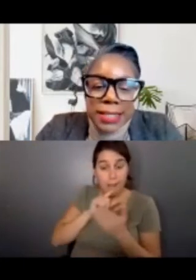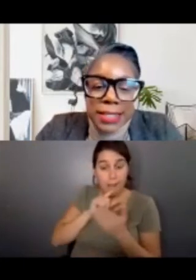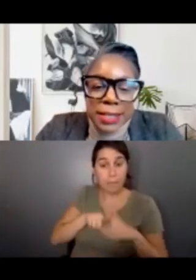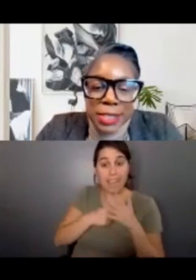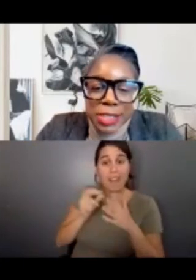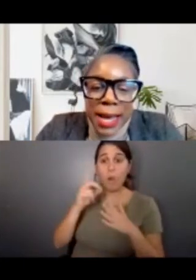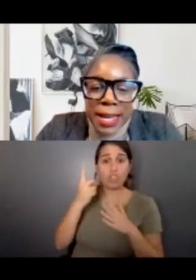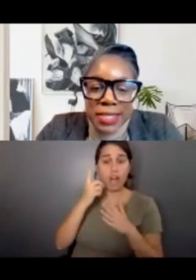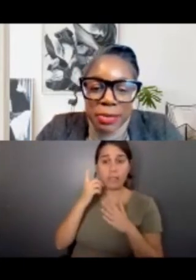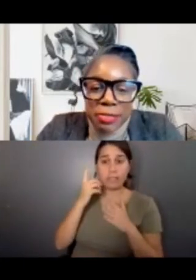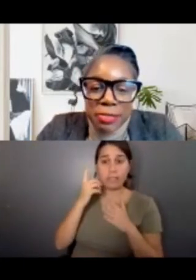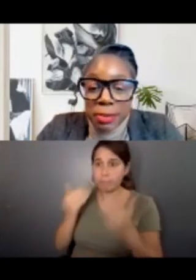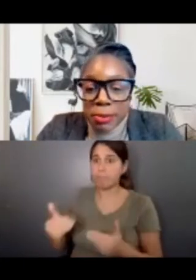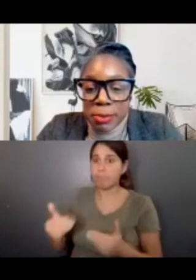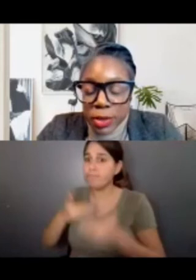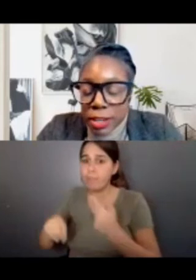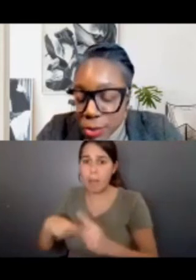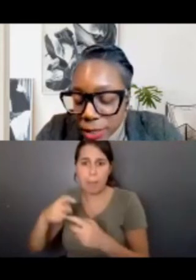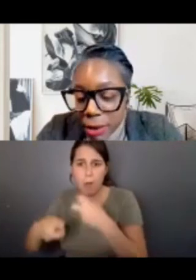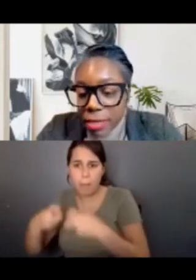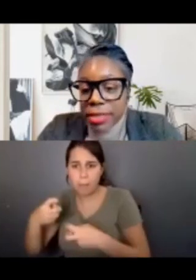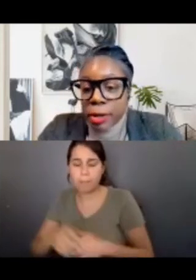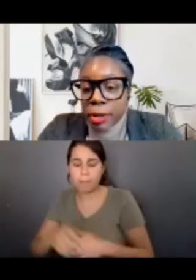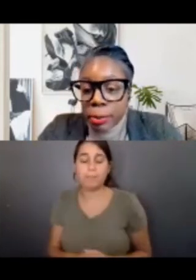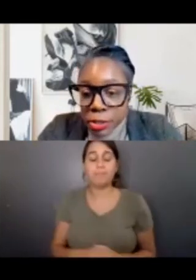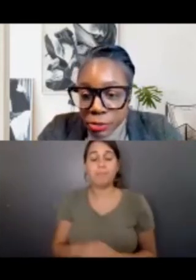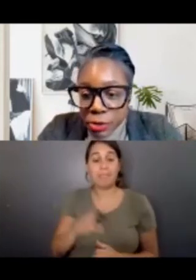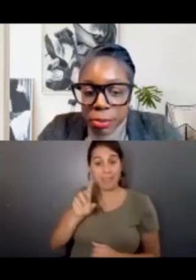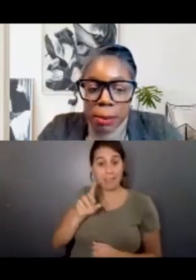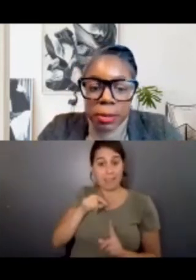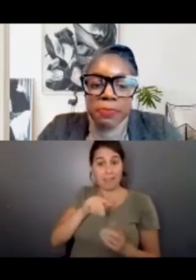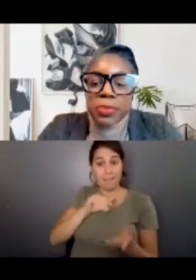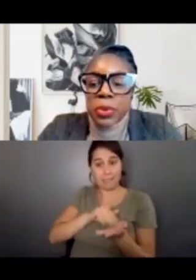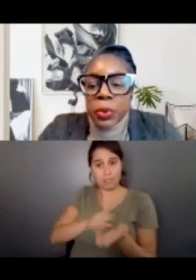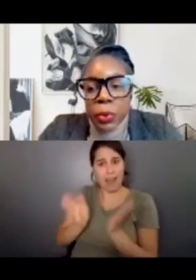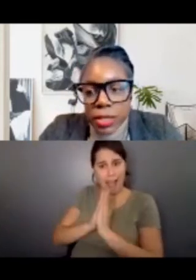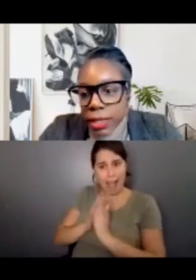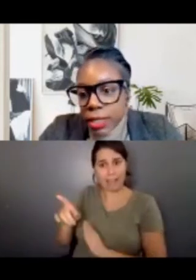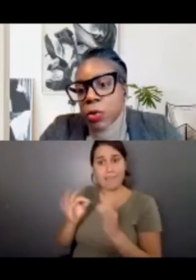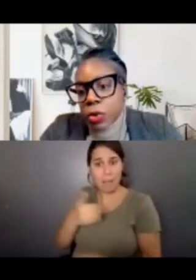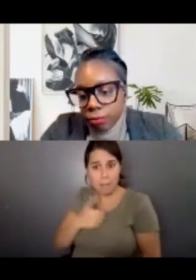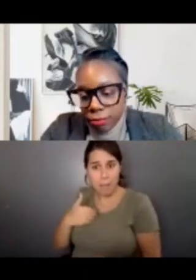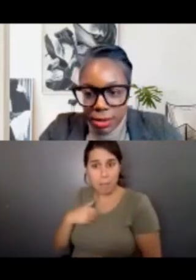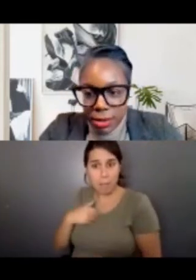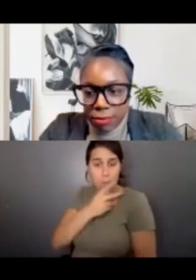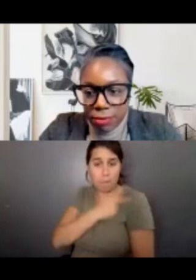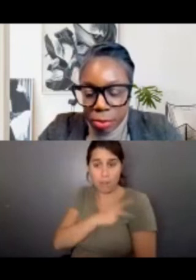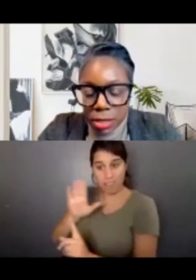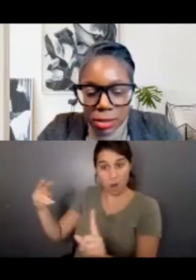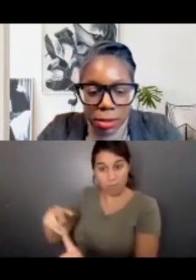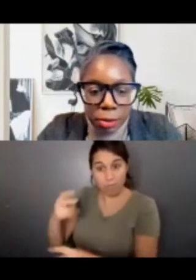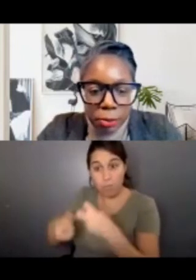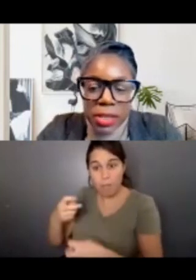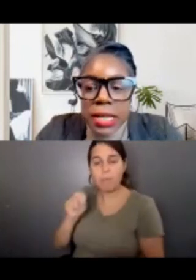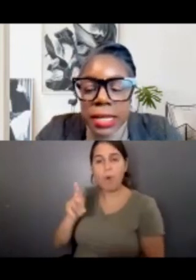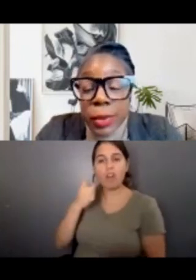the clinician ask the family member or loved one about their particular view of the problem, or did they ignore their presence in the